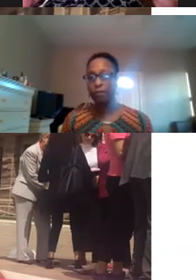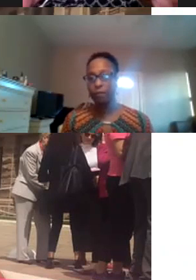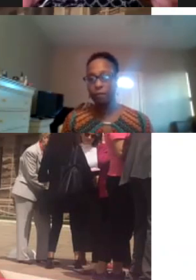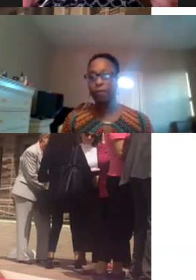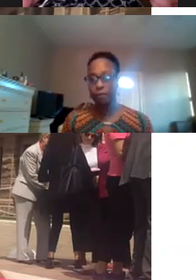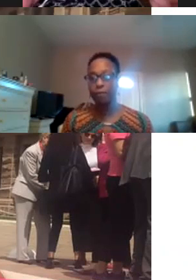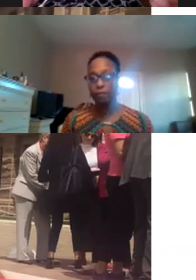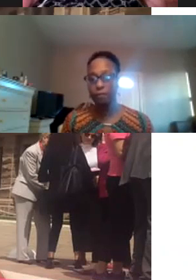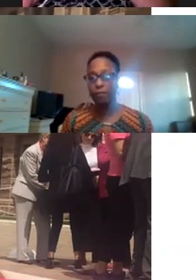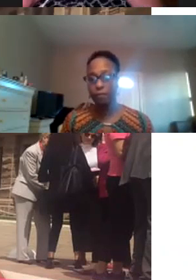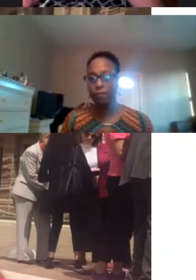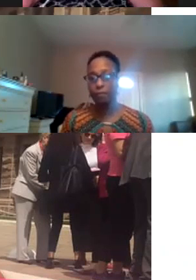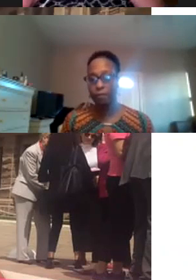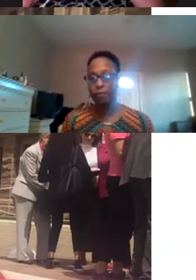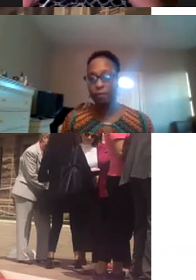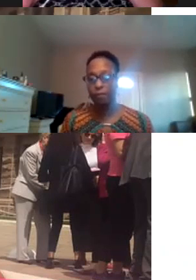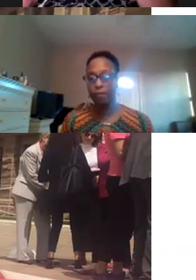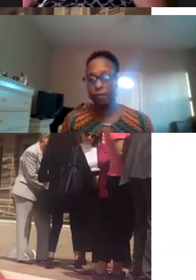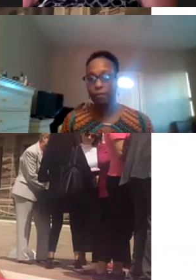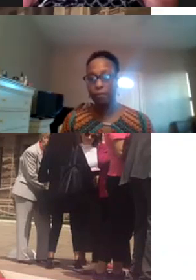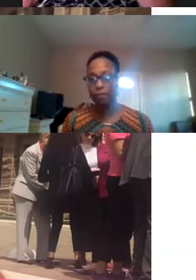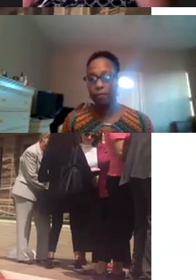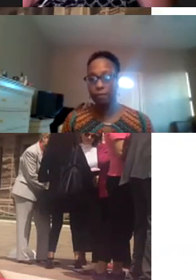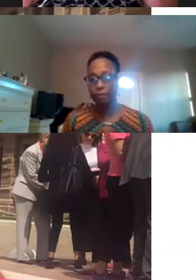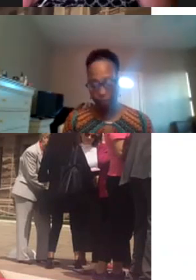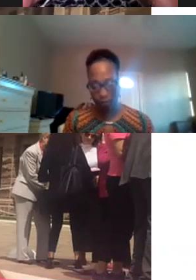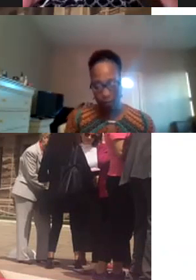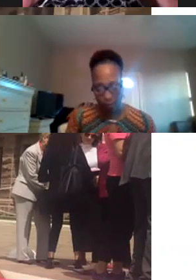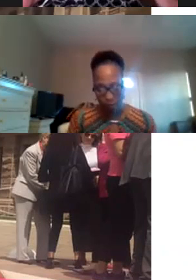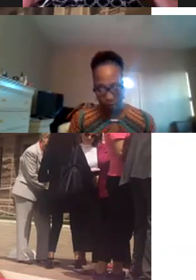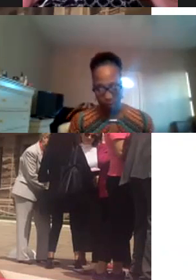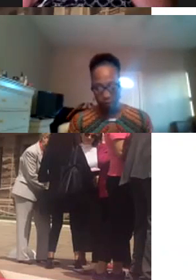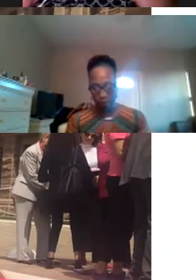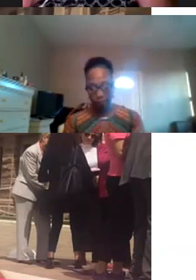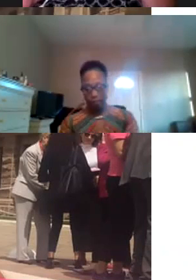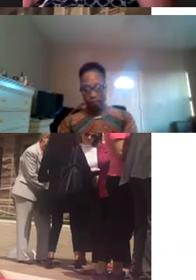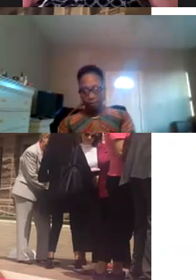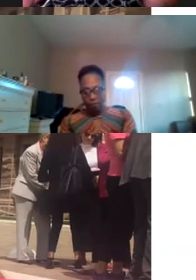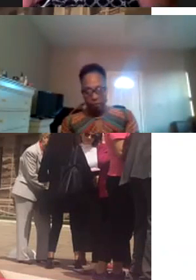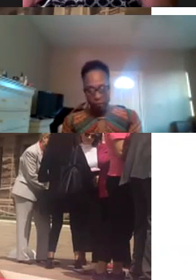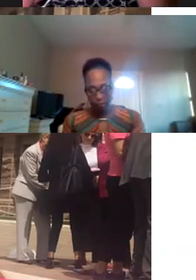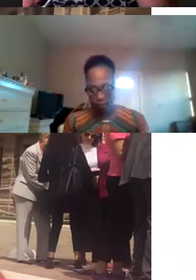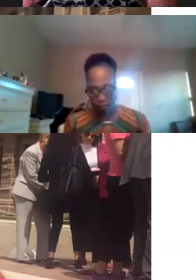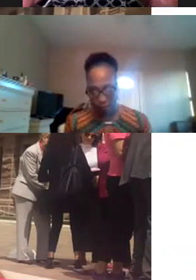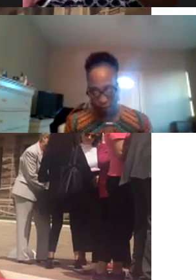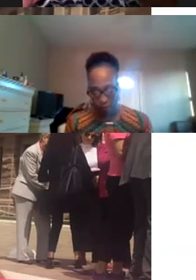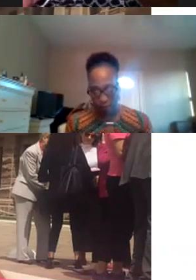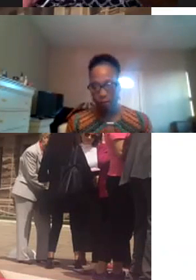care. Mm-hmm. It just depends on the setting itself when the conversation comes